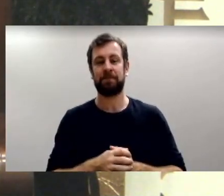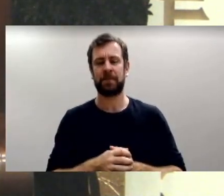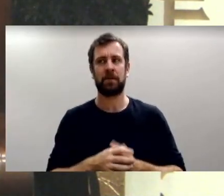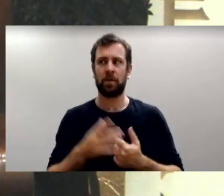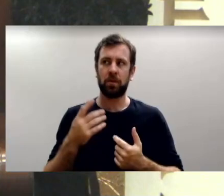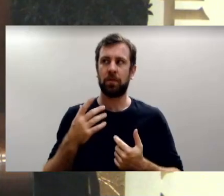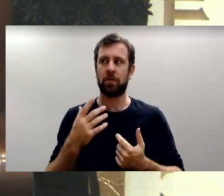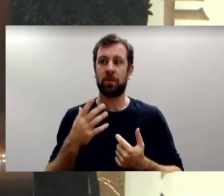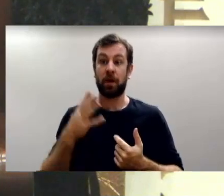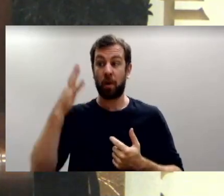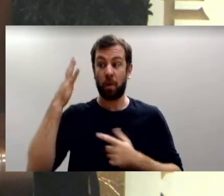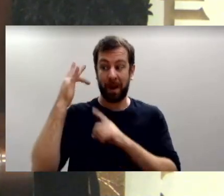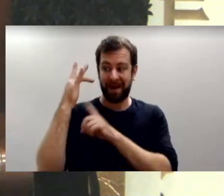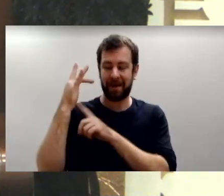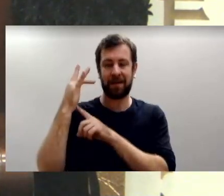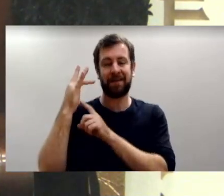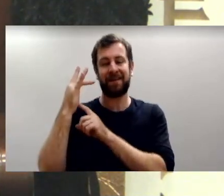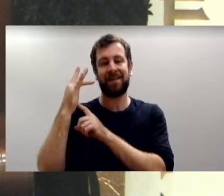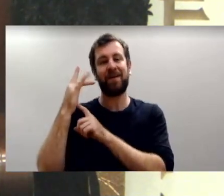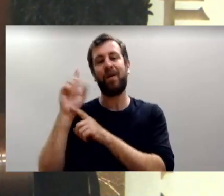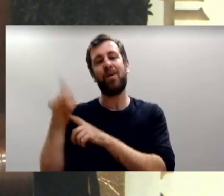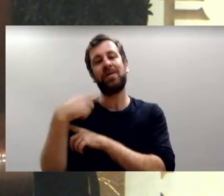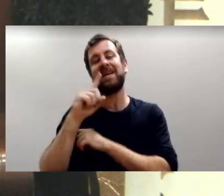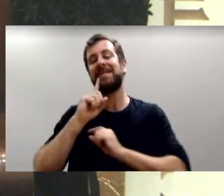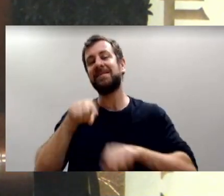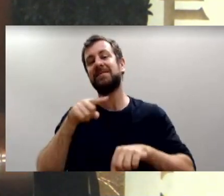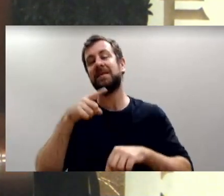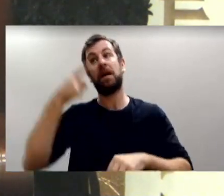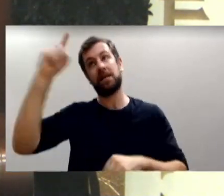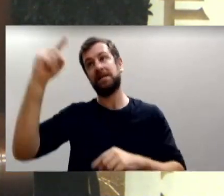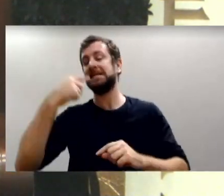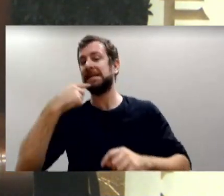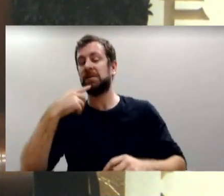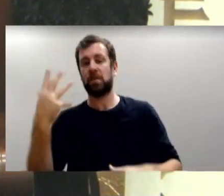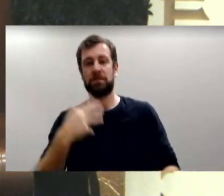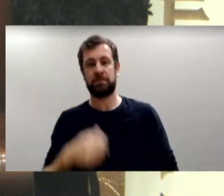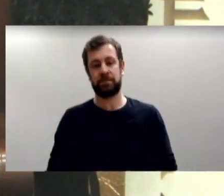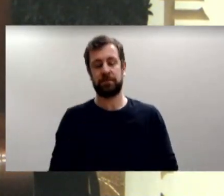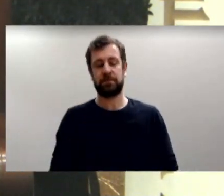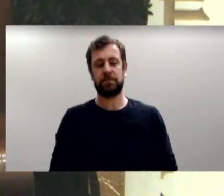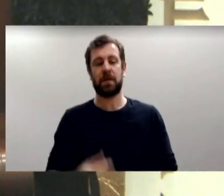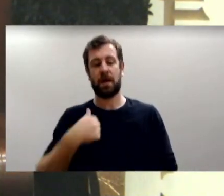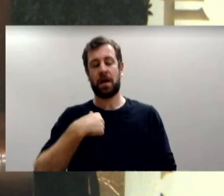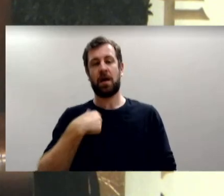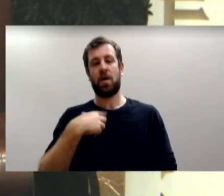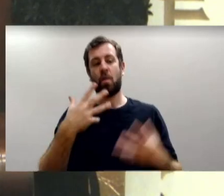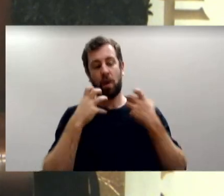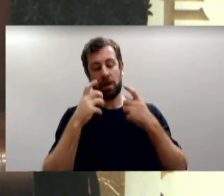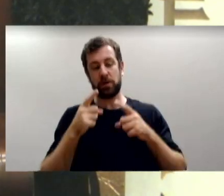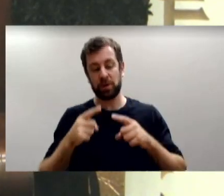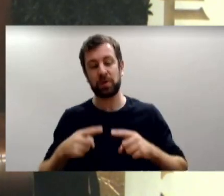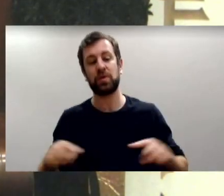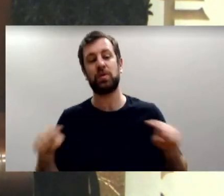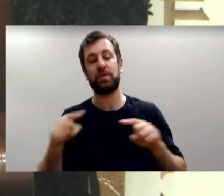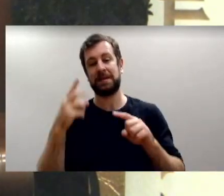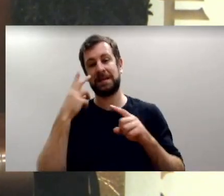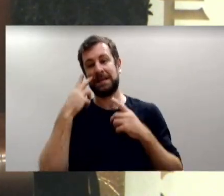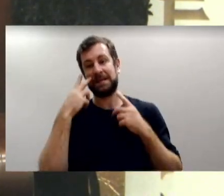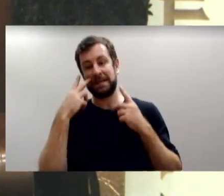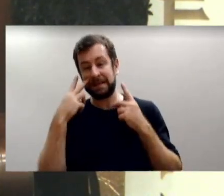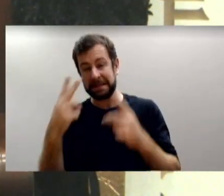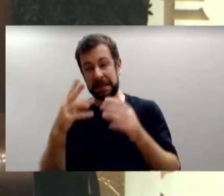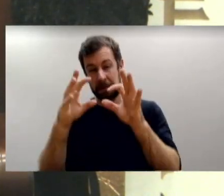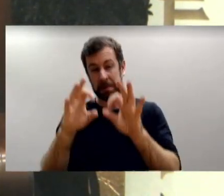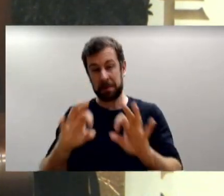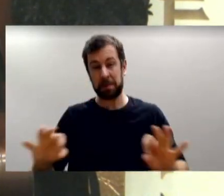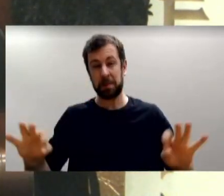that why is that Allah subhanahu wa ta'ala says, I would like you to see the importance